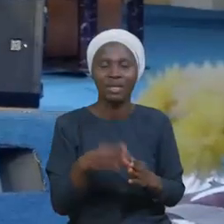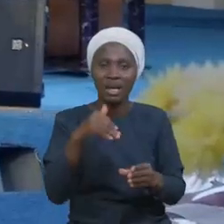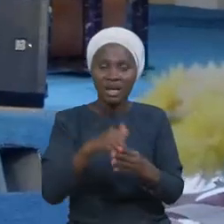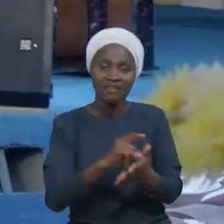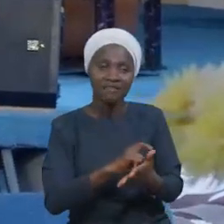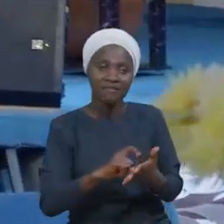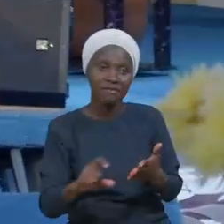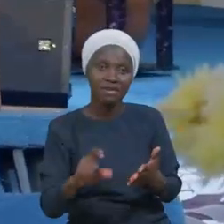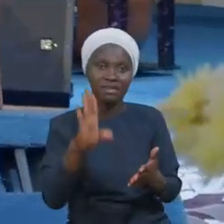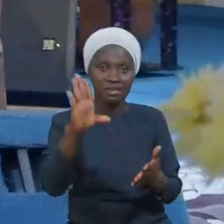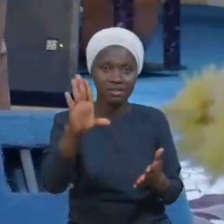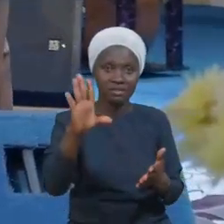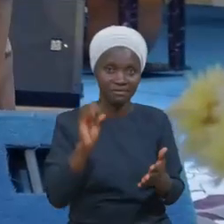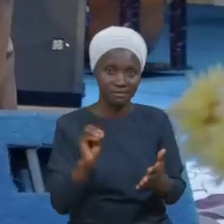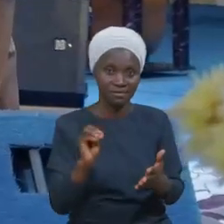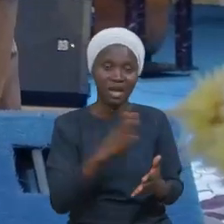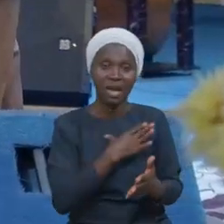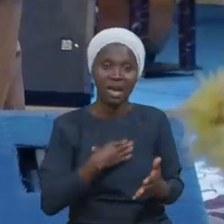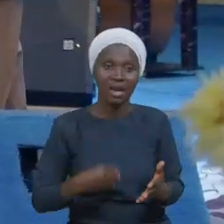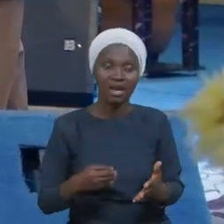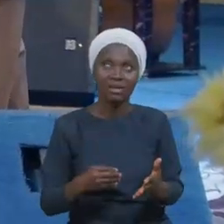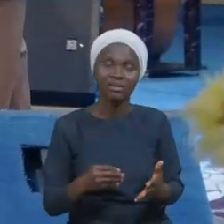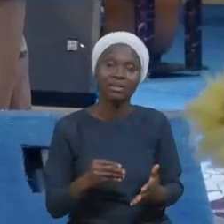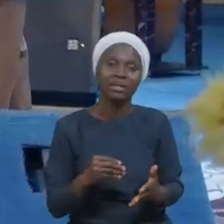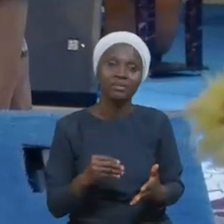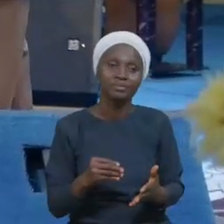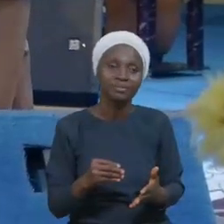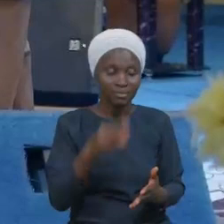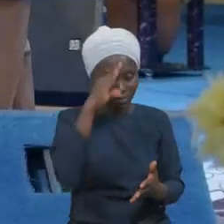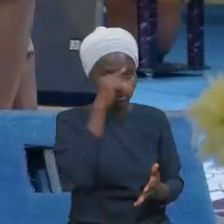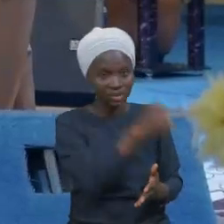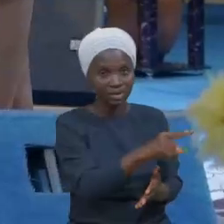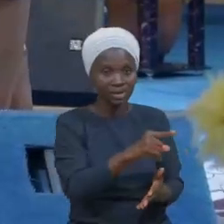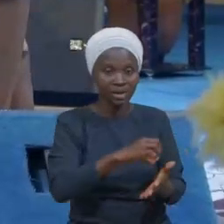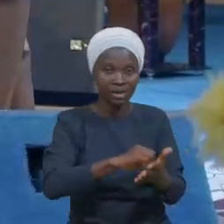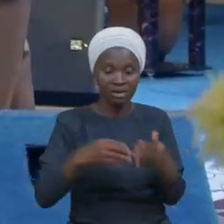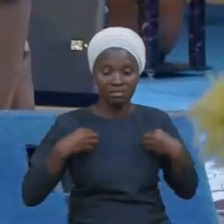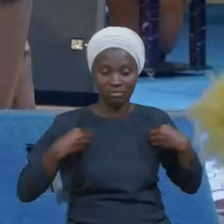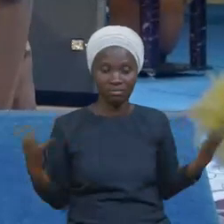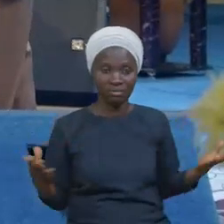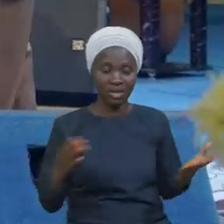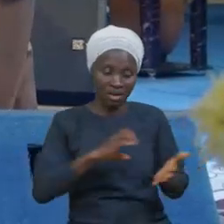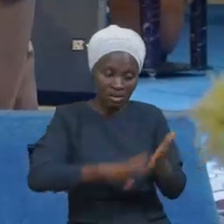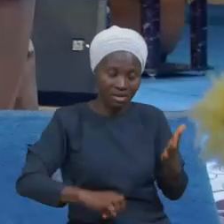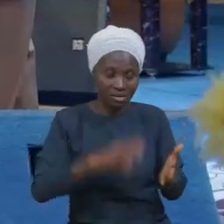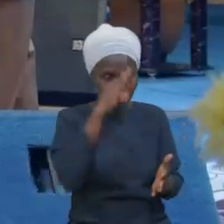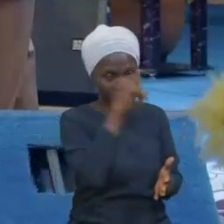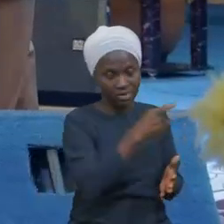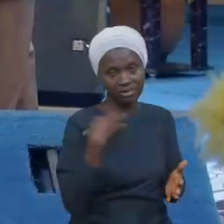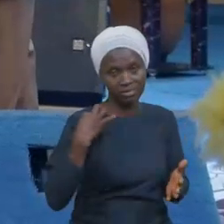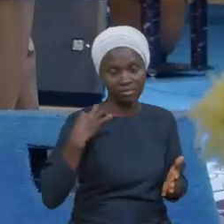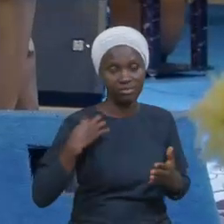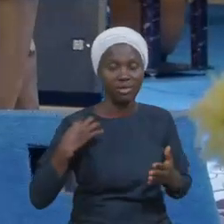Verse 50, and he casting away his garment, rose and